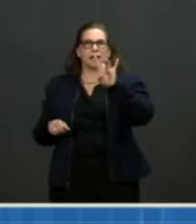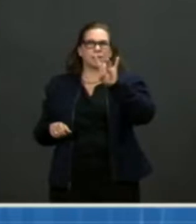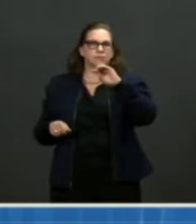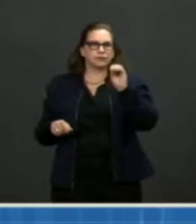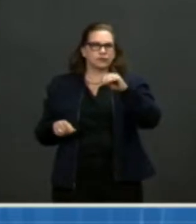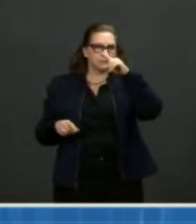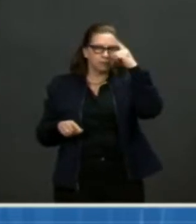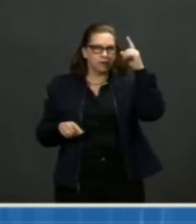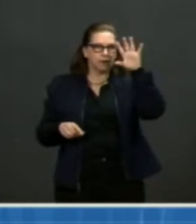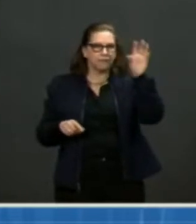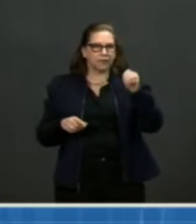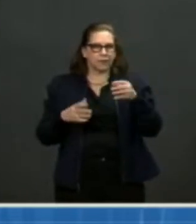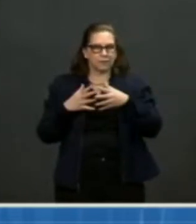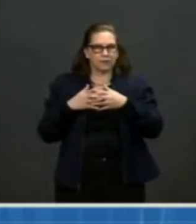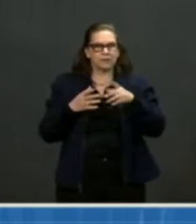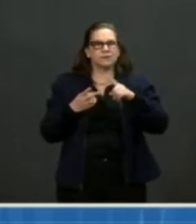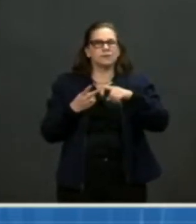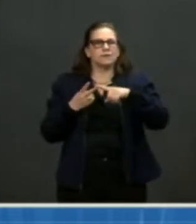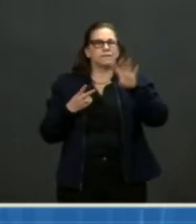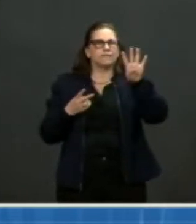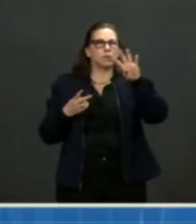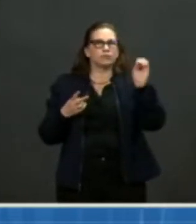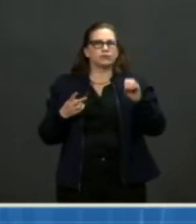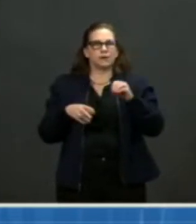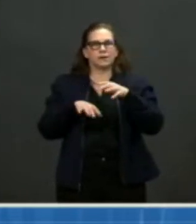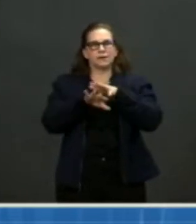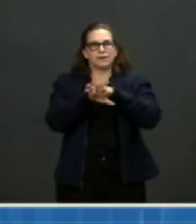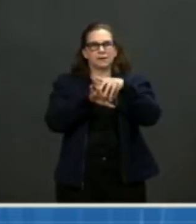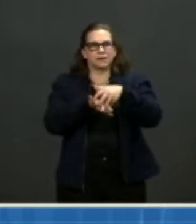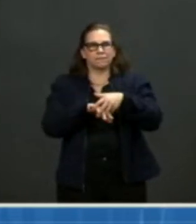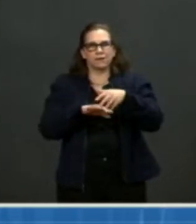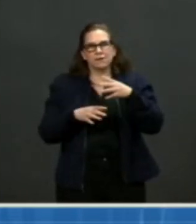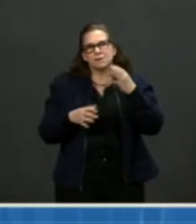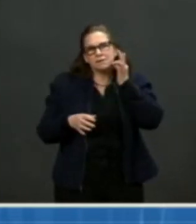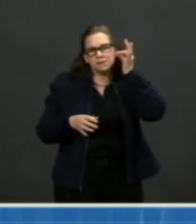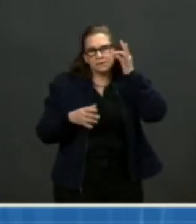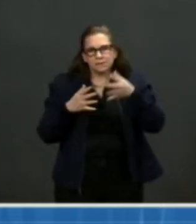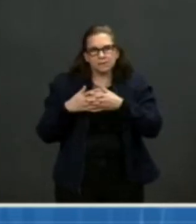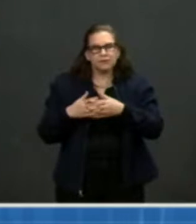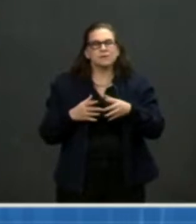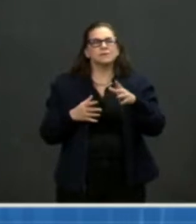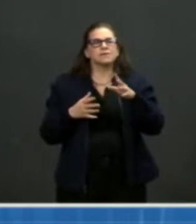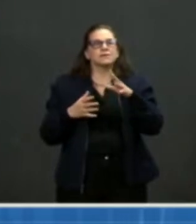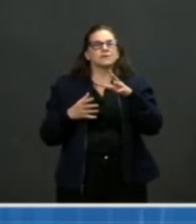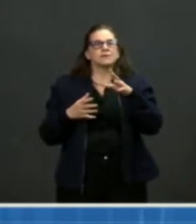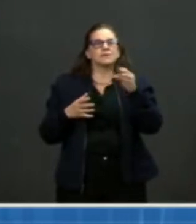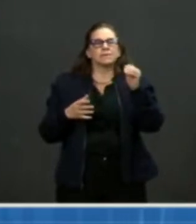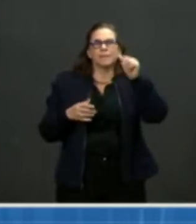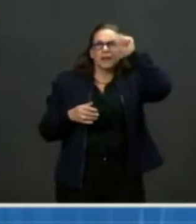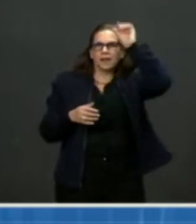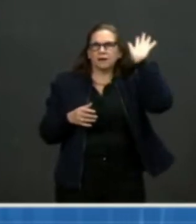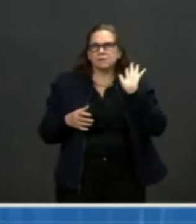Americans, including American Indians and Native Alaskans residing in the United States, and 4% Asian.